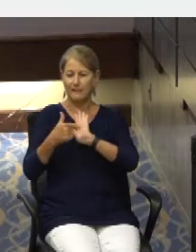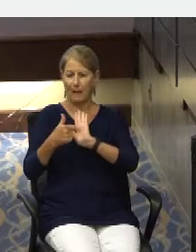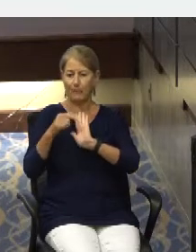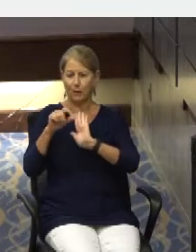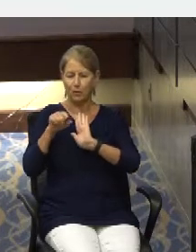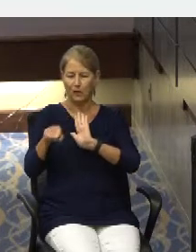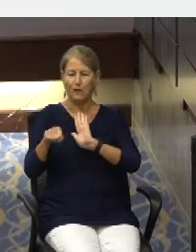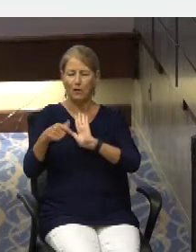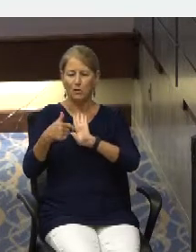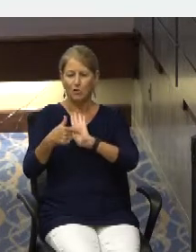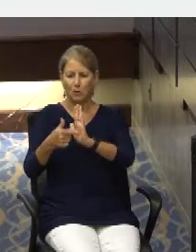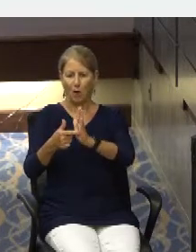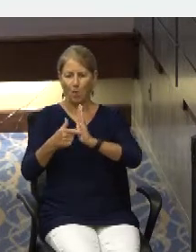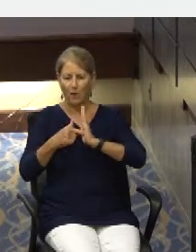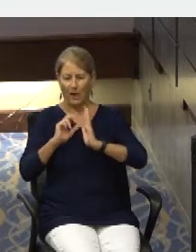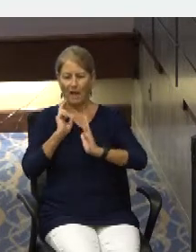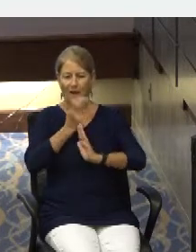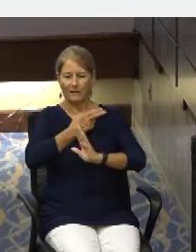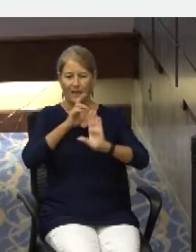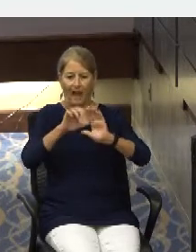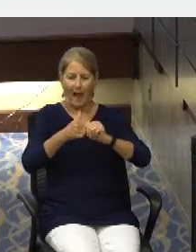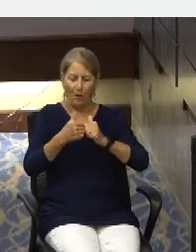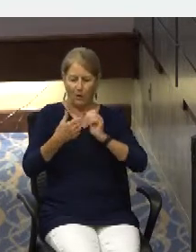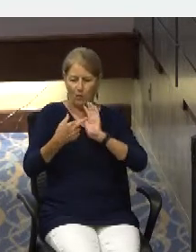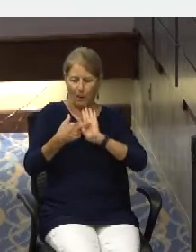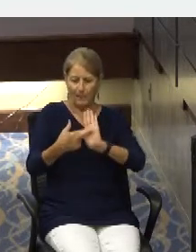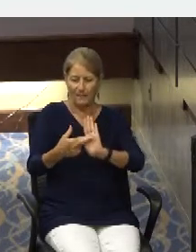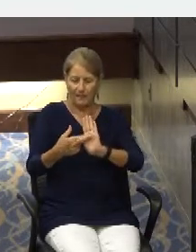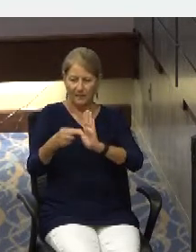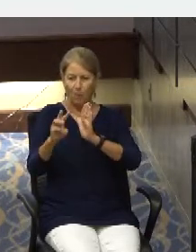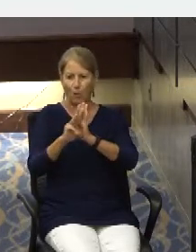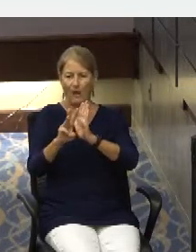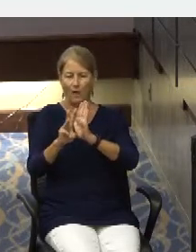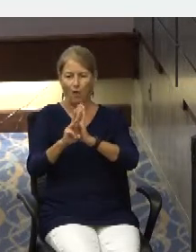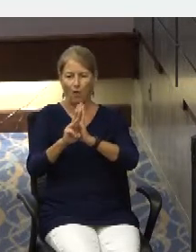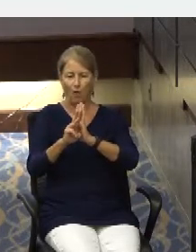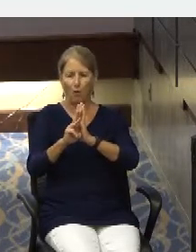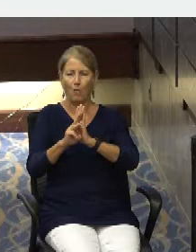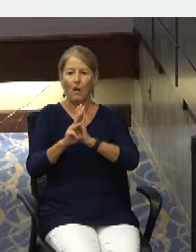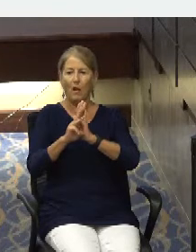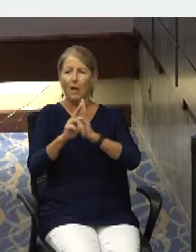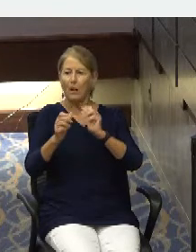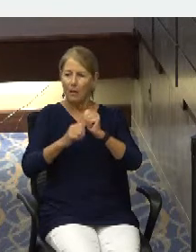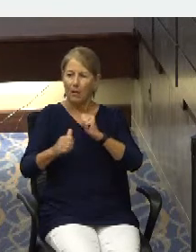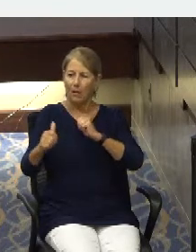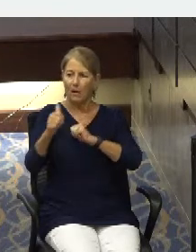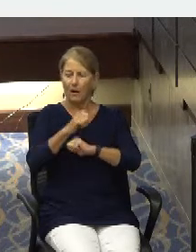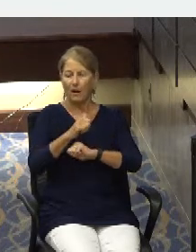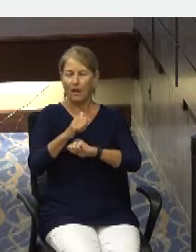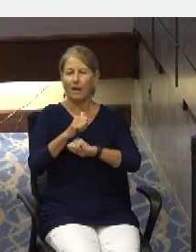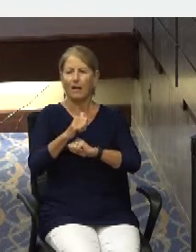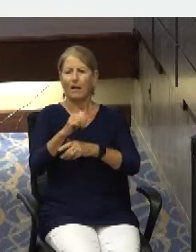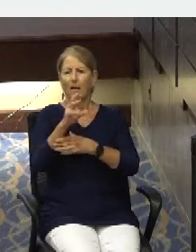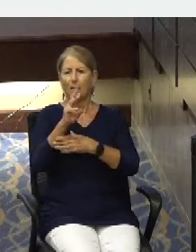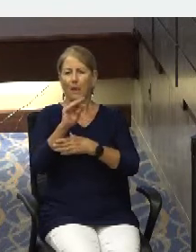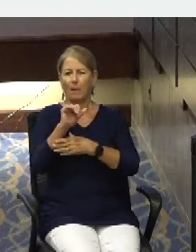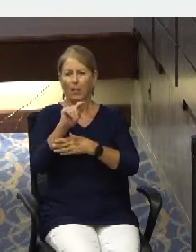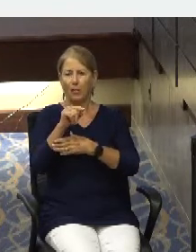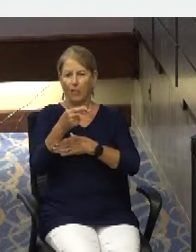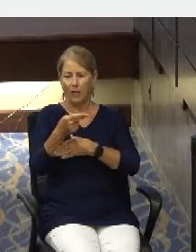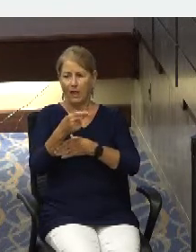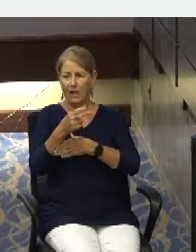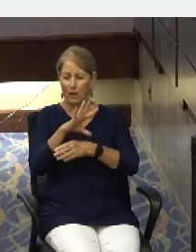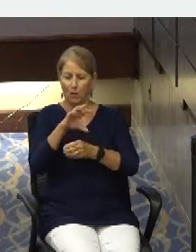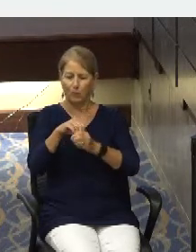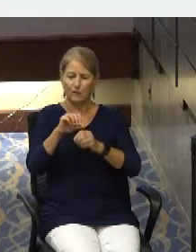by how well the piece represents Waco beyond simply illustrating a Colombian mammoth. It incorporates other elements of Waco's story.